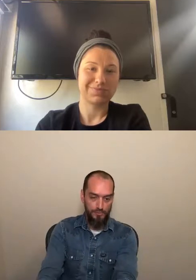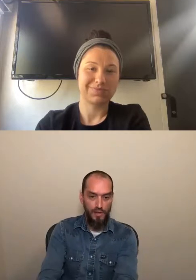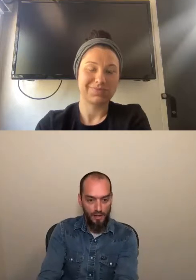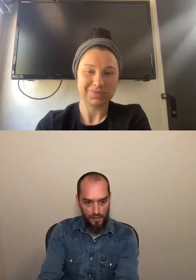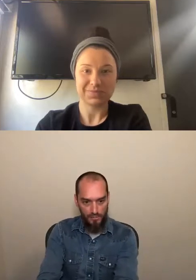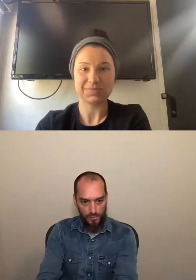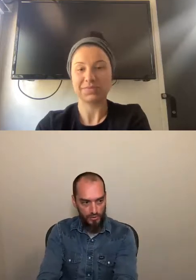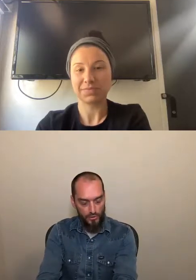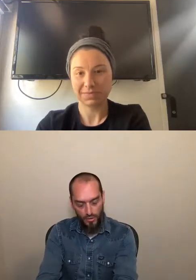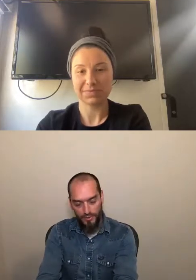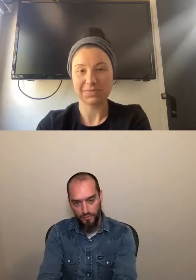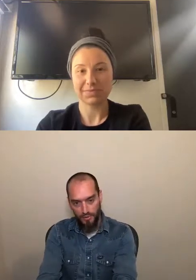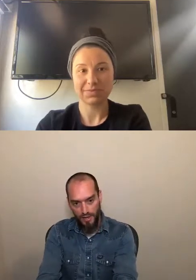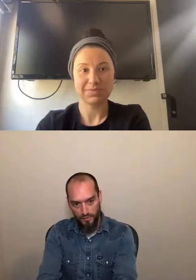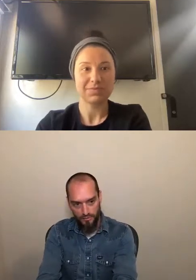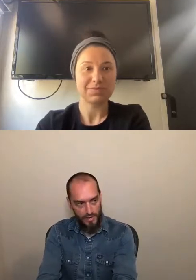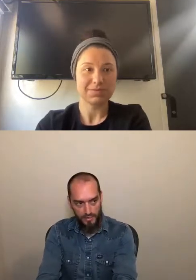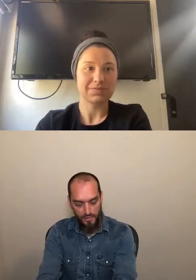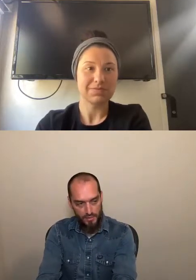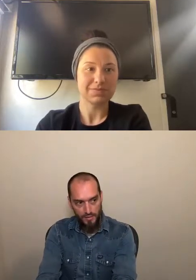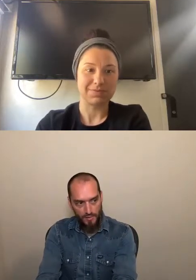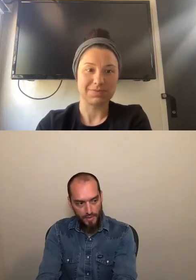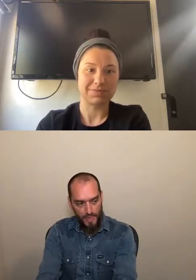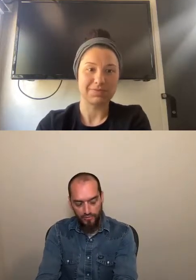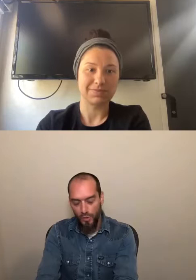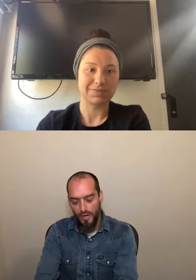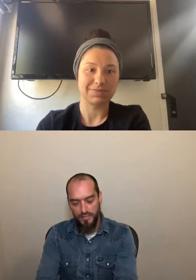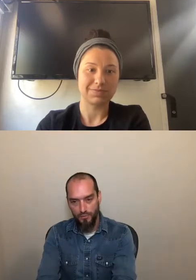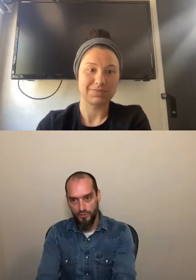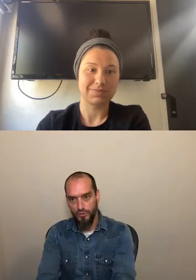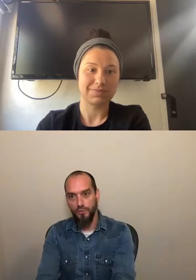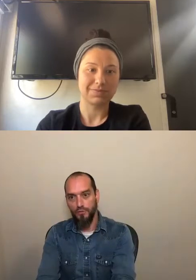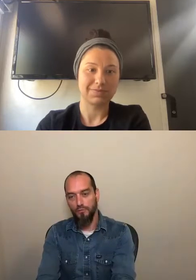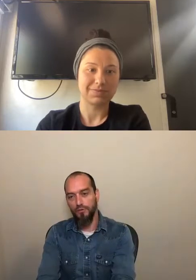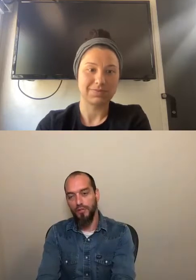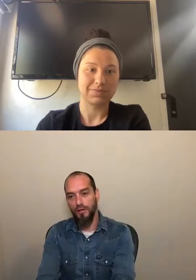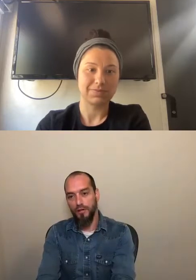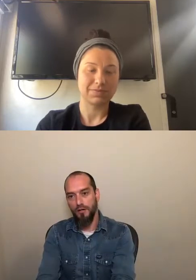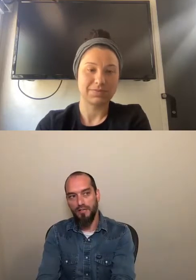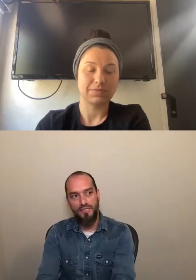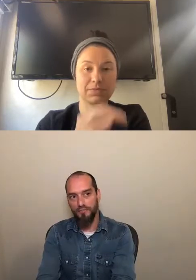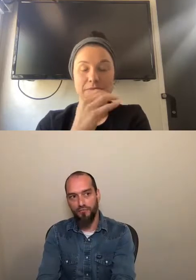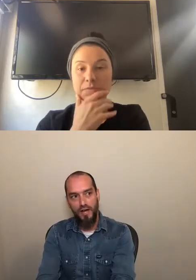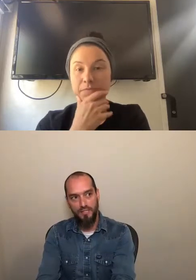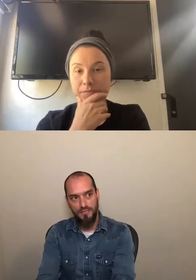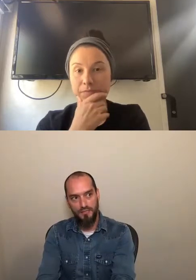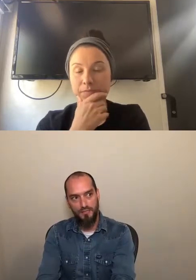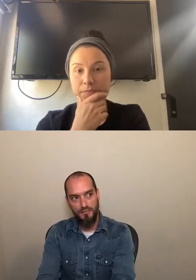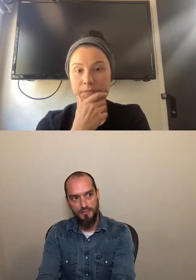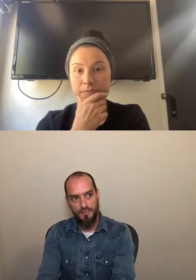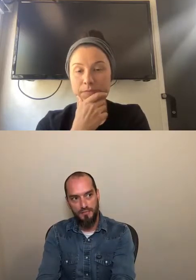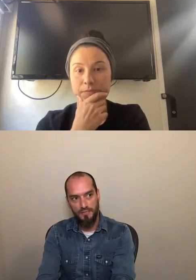people out. I want the corrupt people out. They have no idea what they're doing when they're